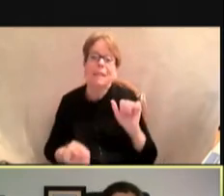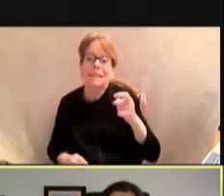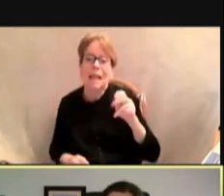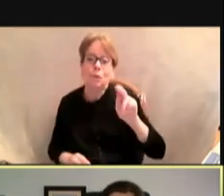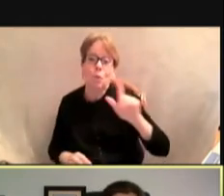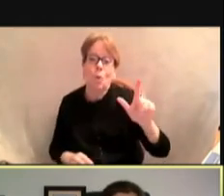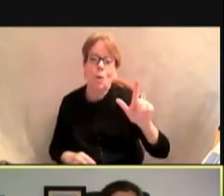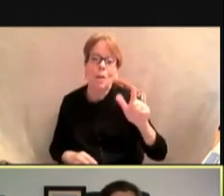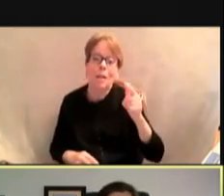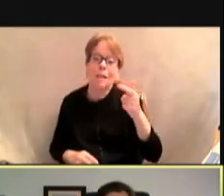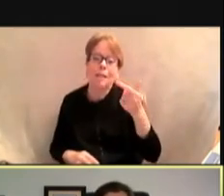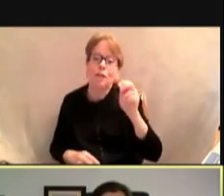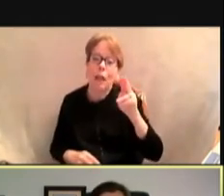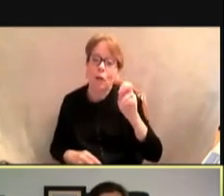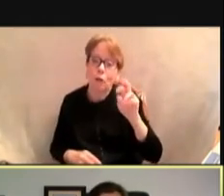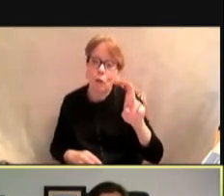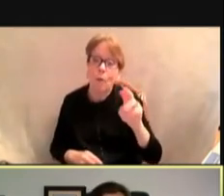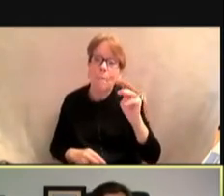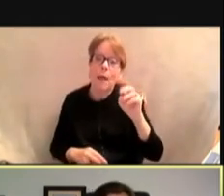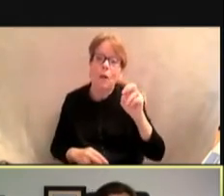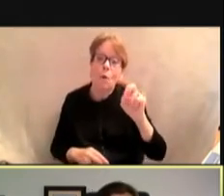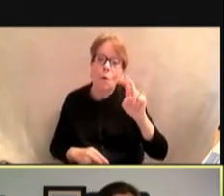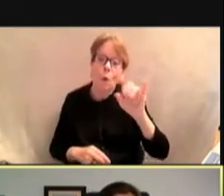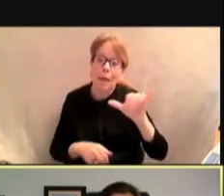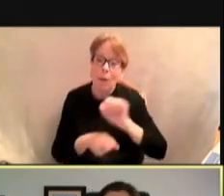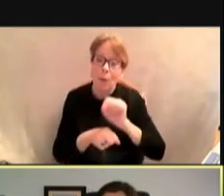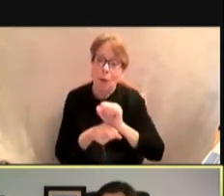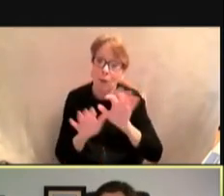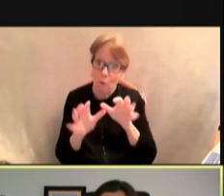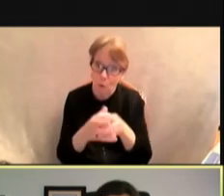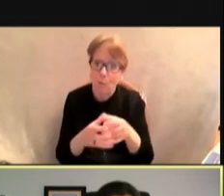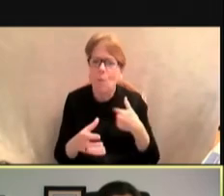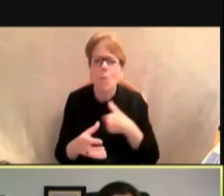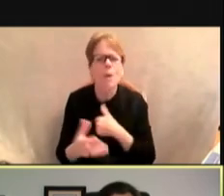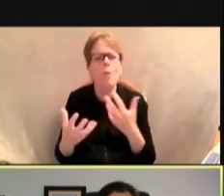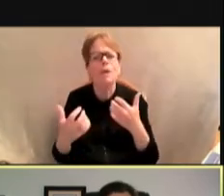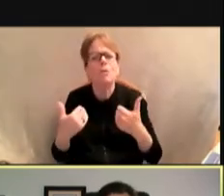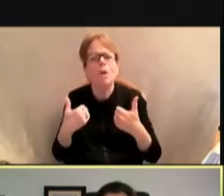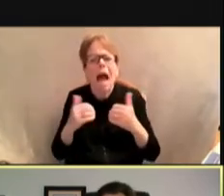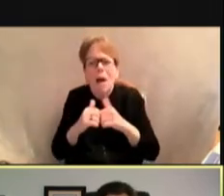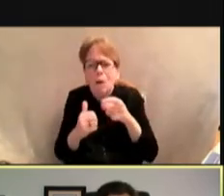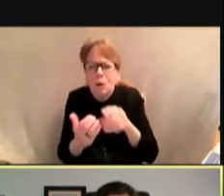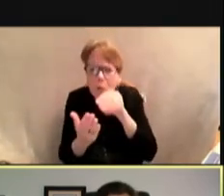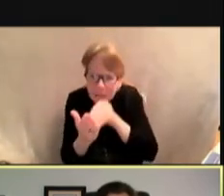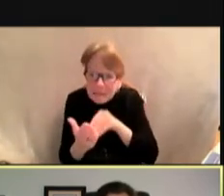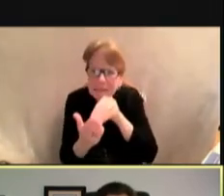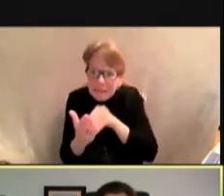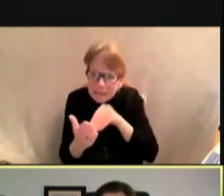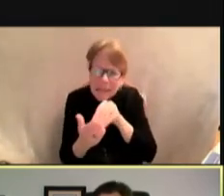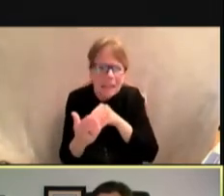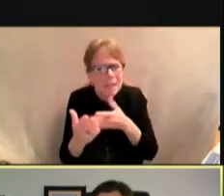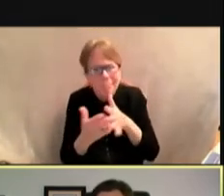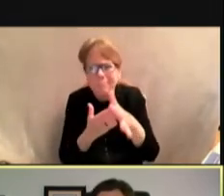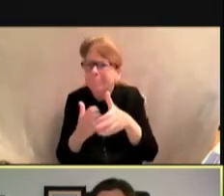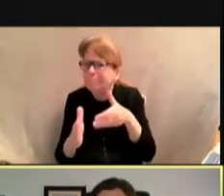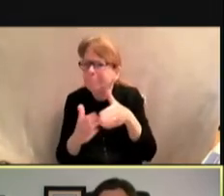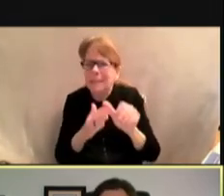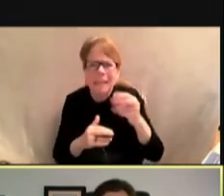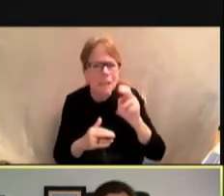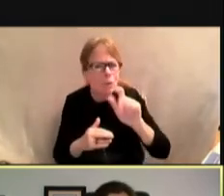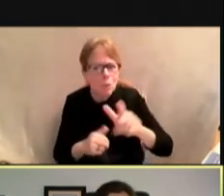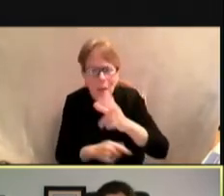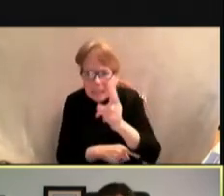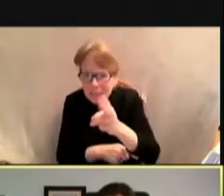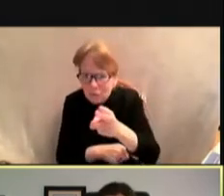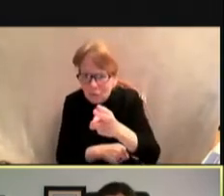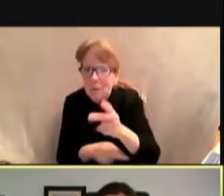group. With this group, we're developing a teaching module on taking an inclusive sexual history, and within this, giving explicit attention to